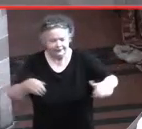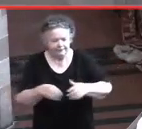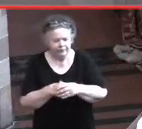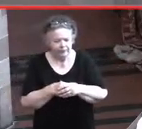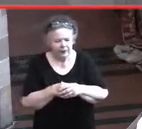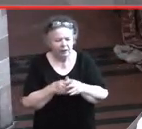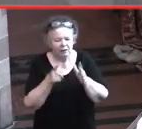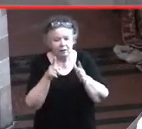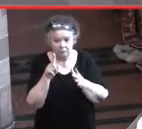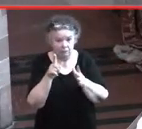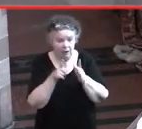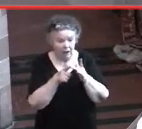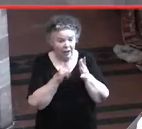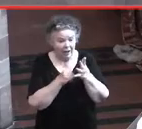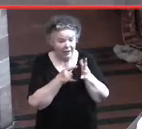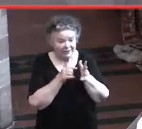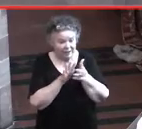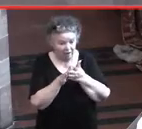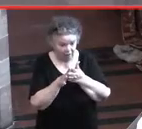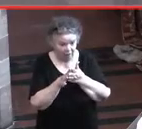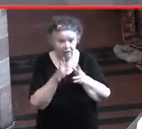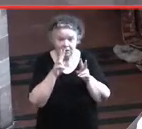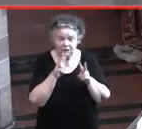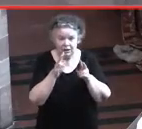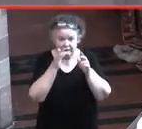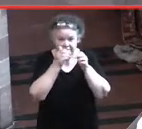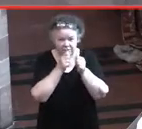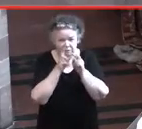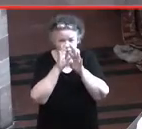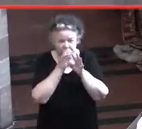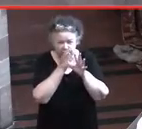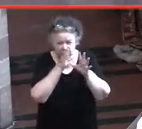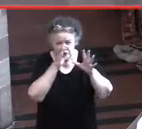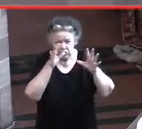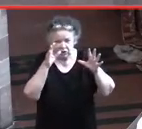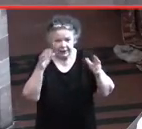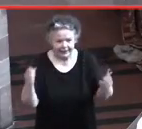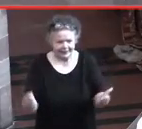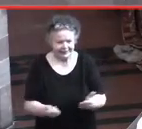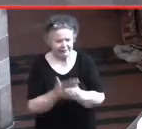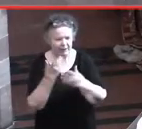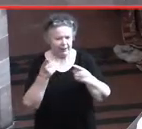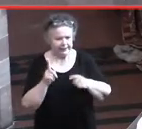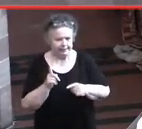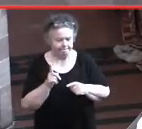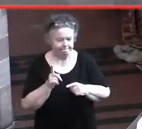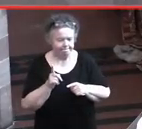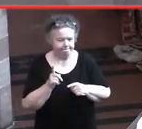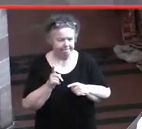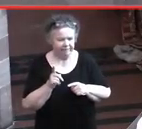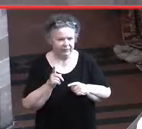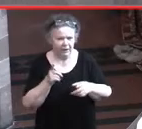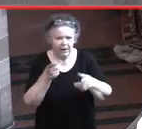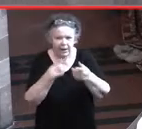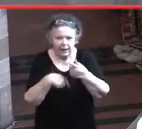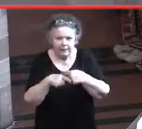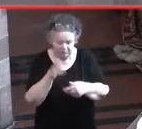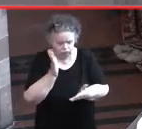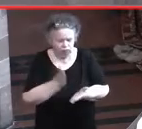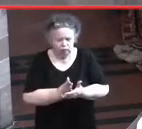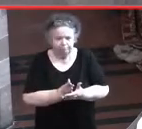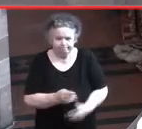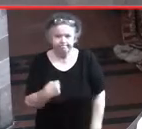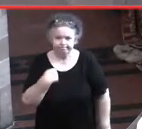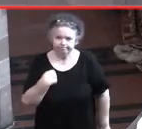For Isaiah, this is a vision that inspires him. He becomes sure of